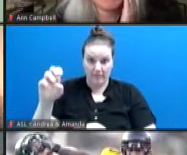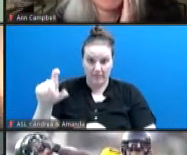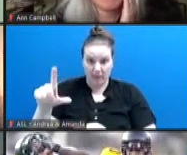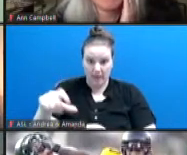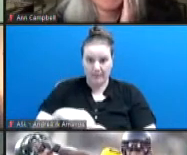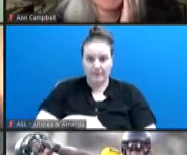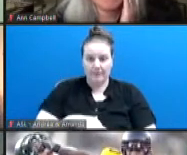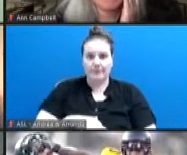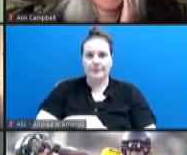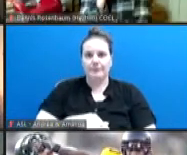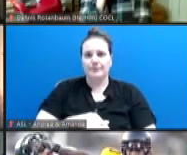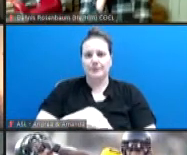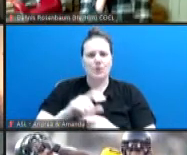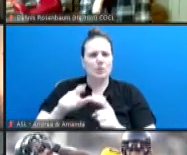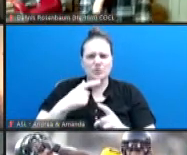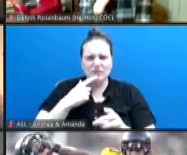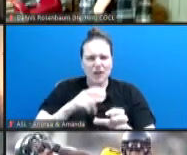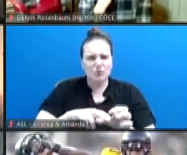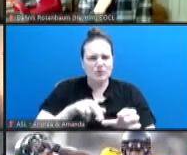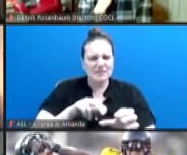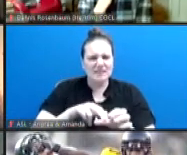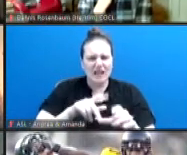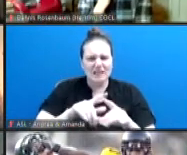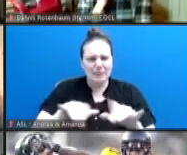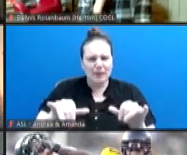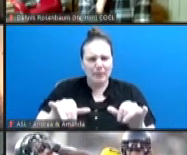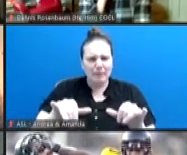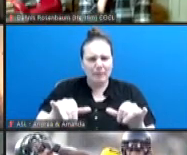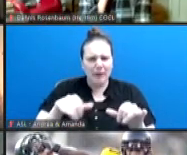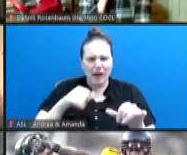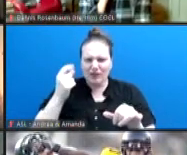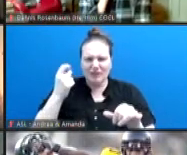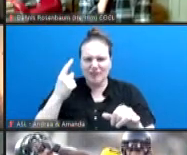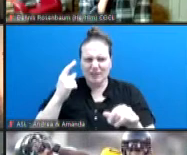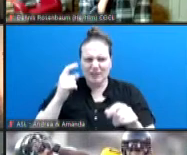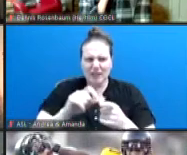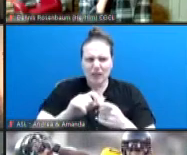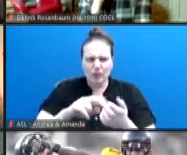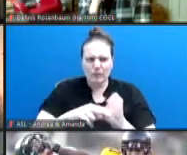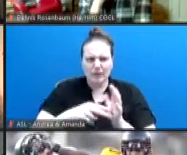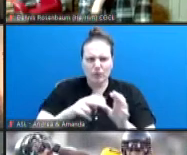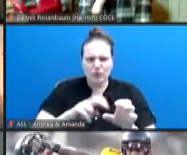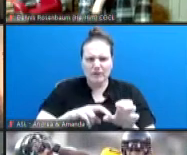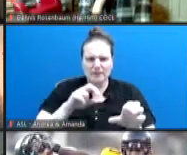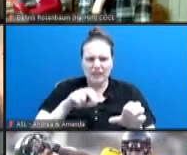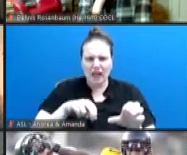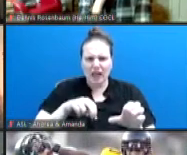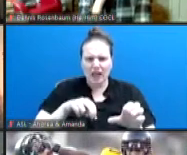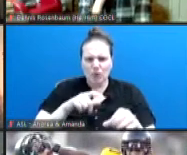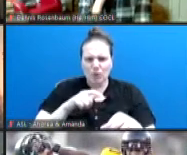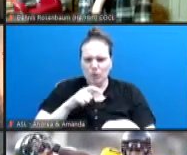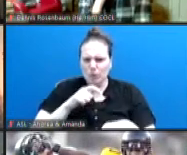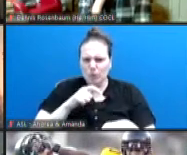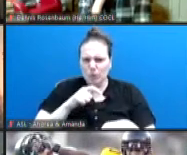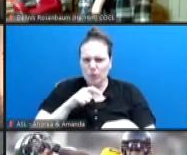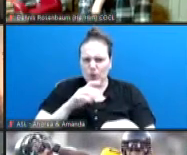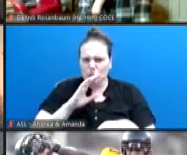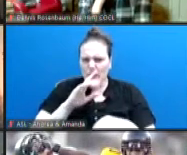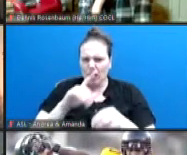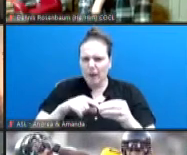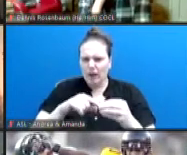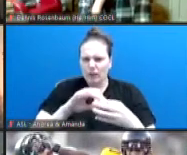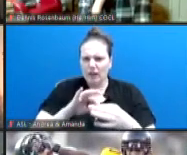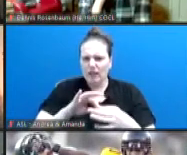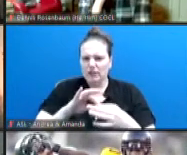Yeah, when you say resigned at the same time, I'm not sure exactly what you mean. Are you talking in relation